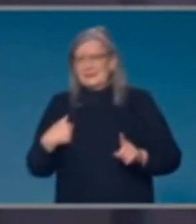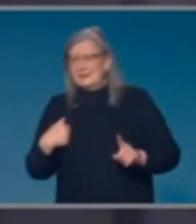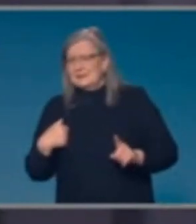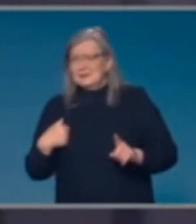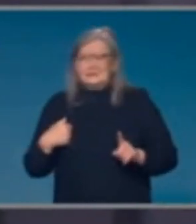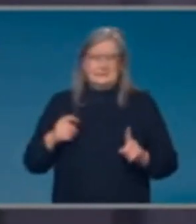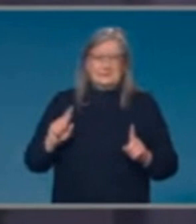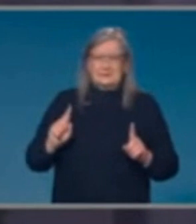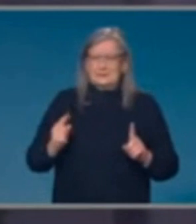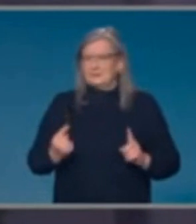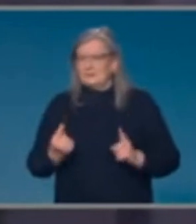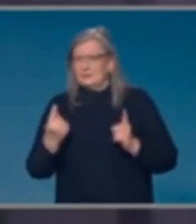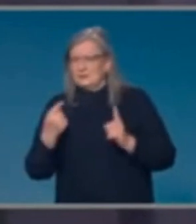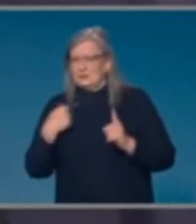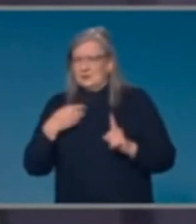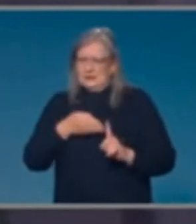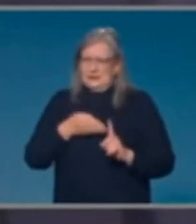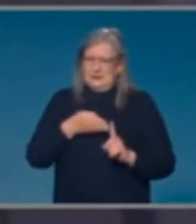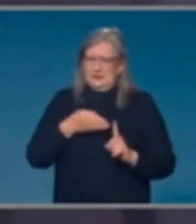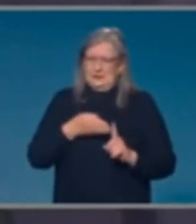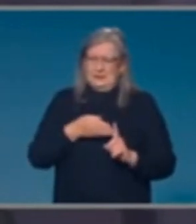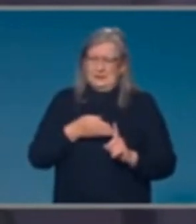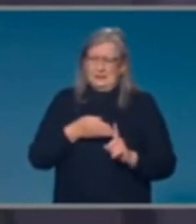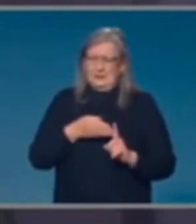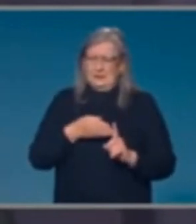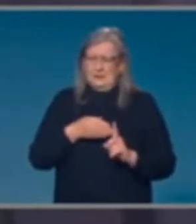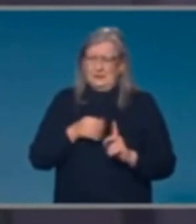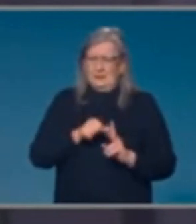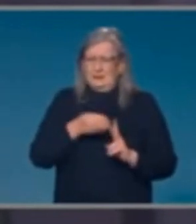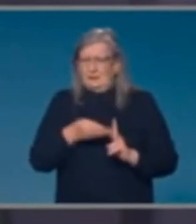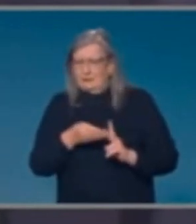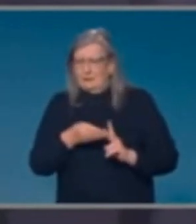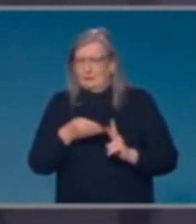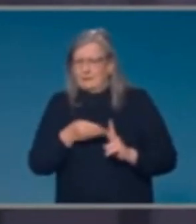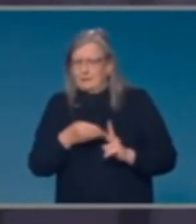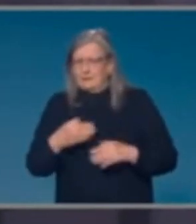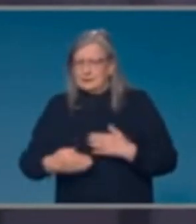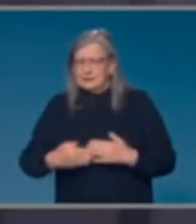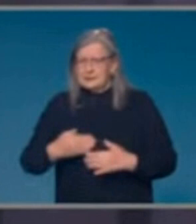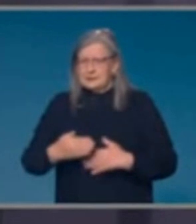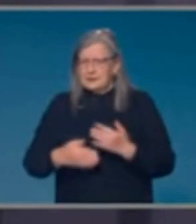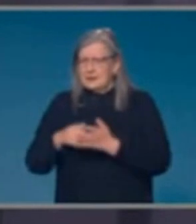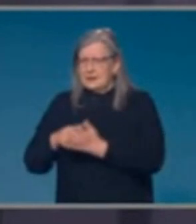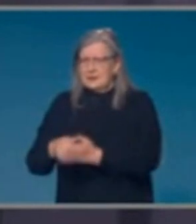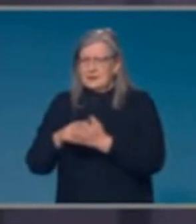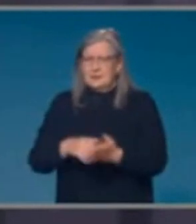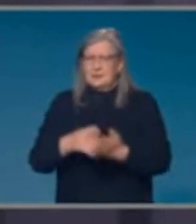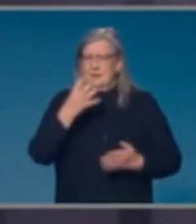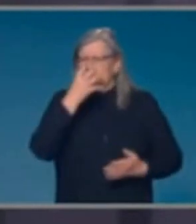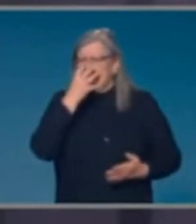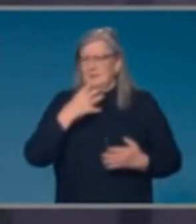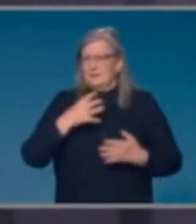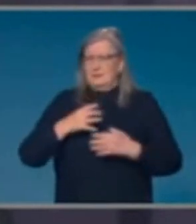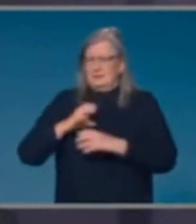firstly exclusively and then still mostly on non-pharmaceutical interventions to control the pandemic. So